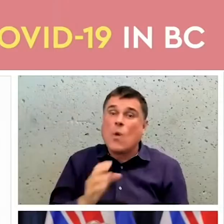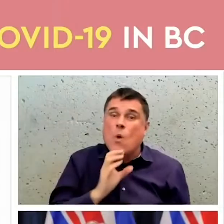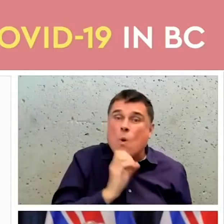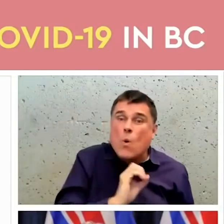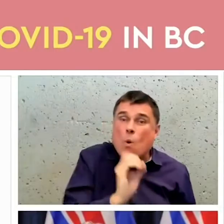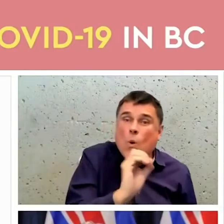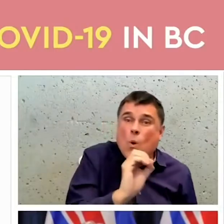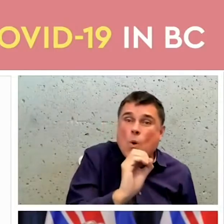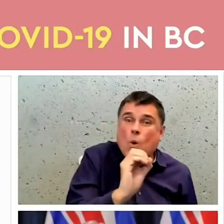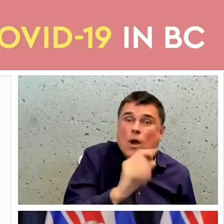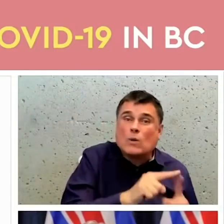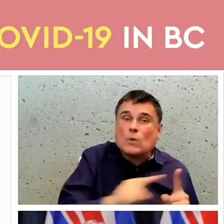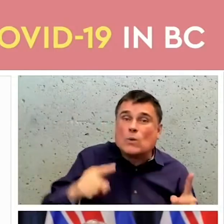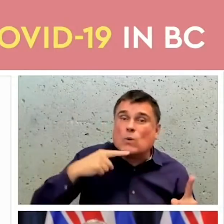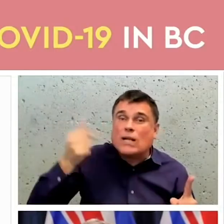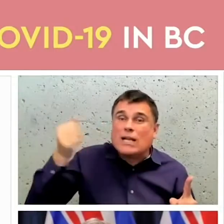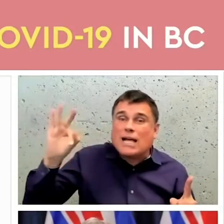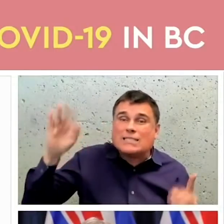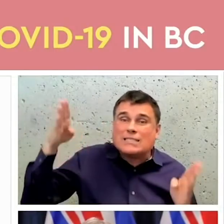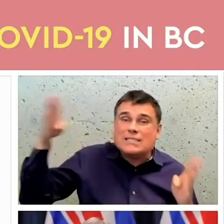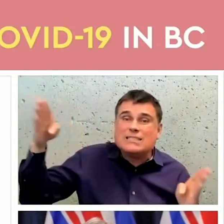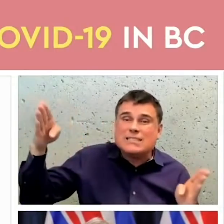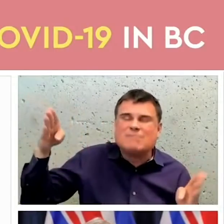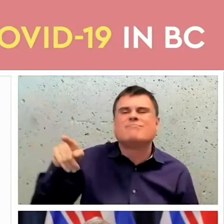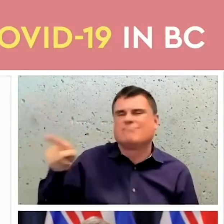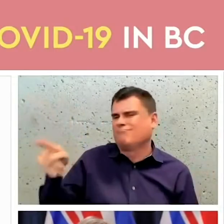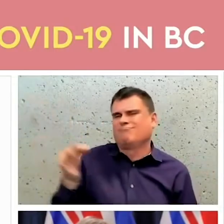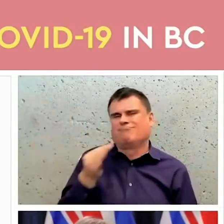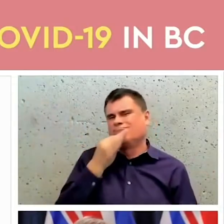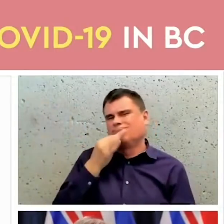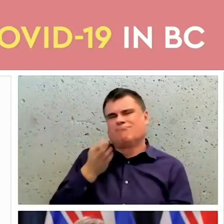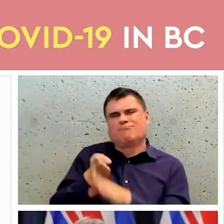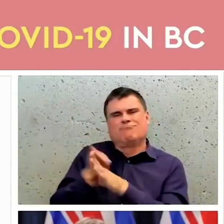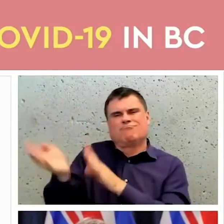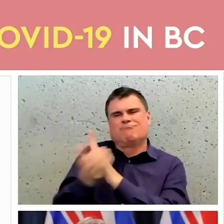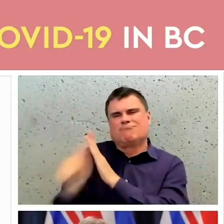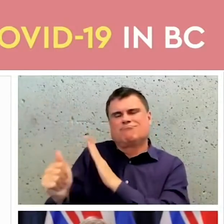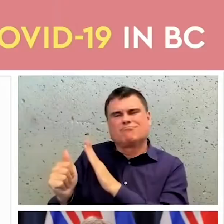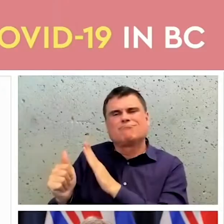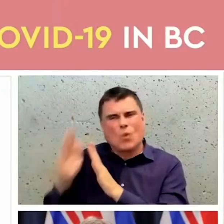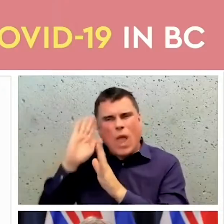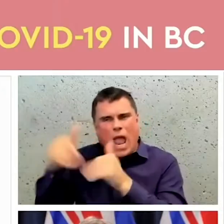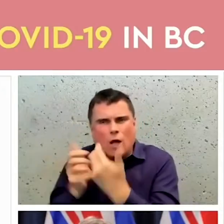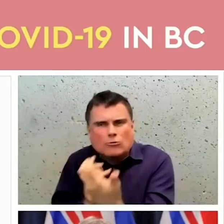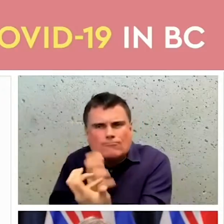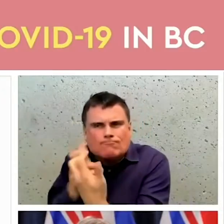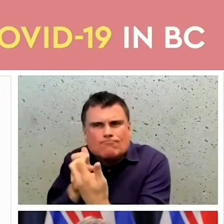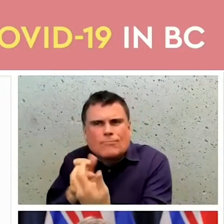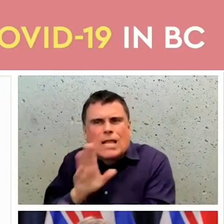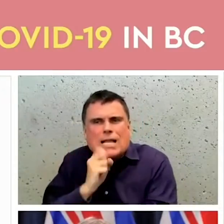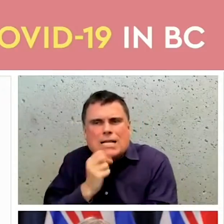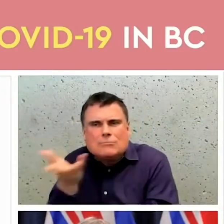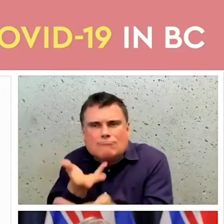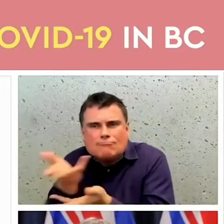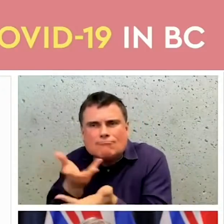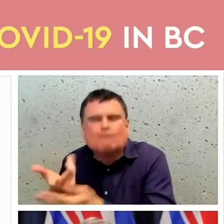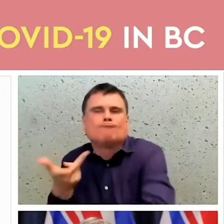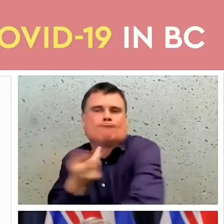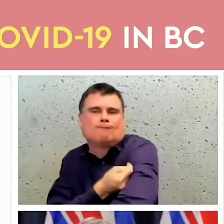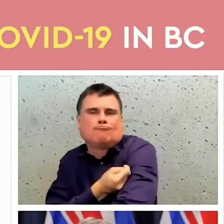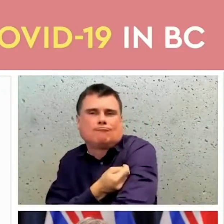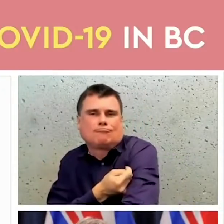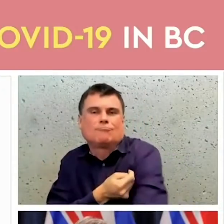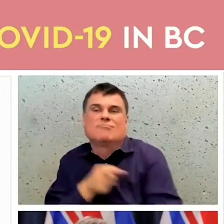5 to 11 and on up. And we will be redeploying as many as possible of those vaccinators